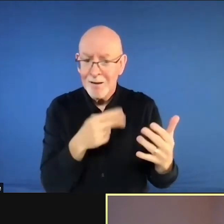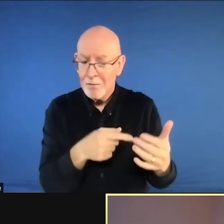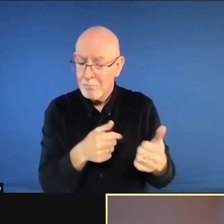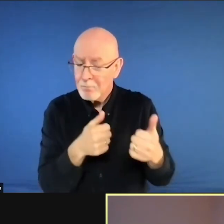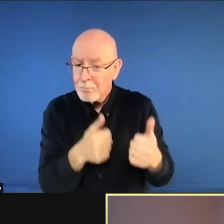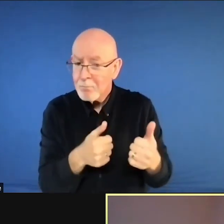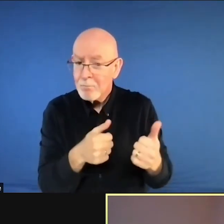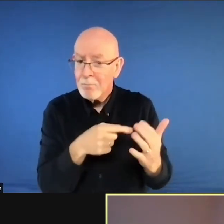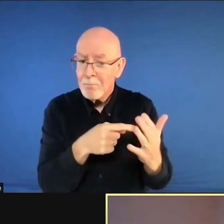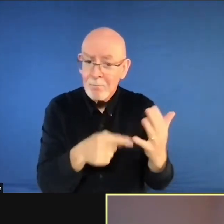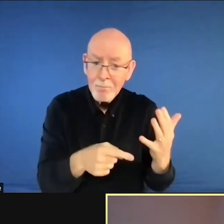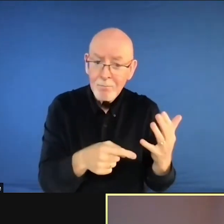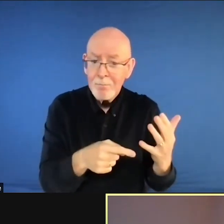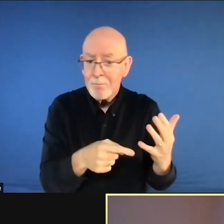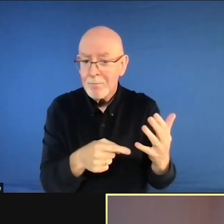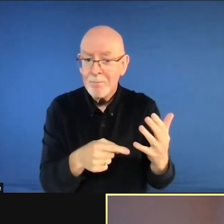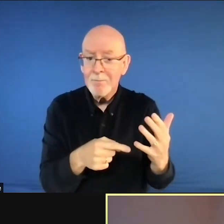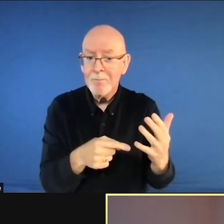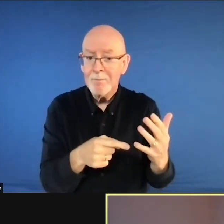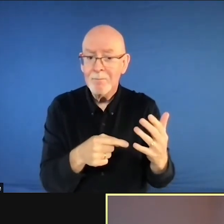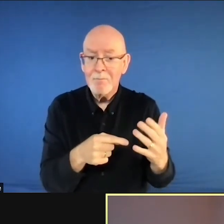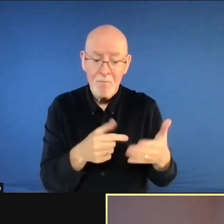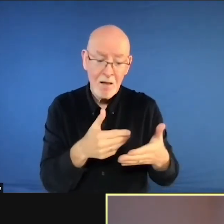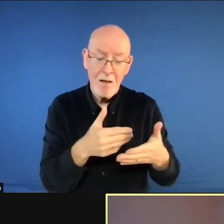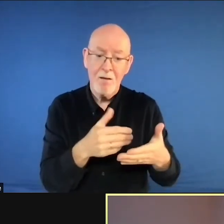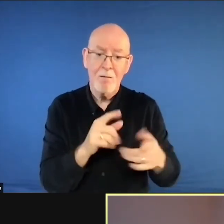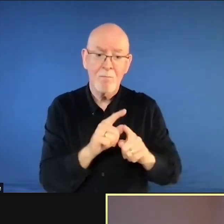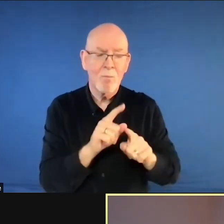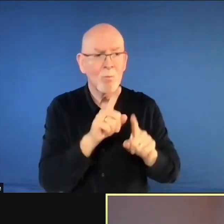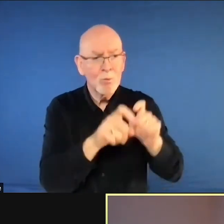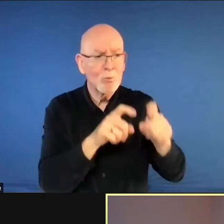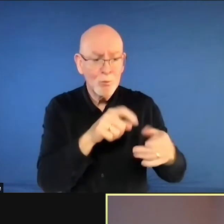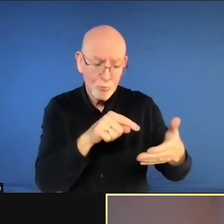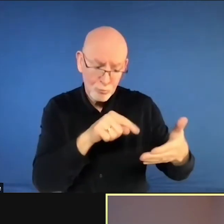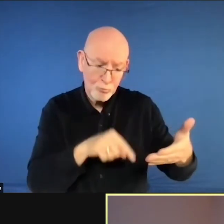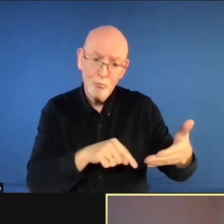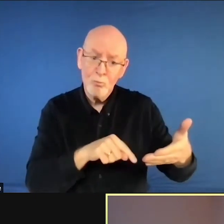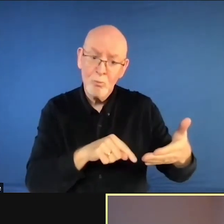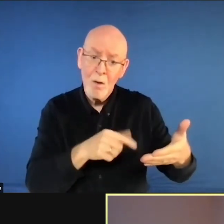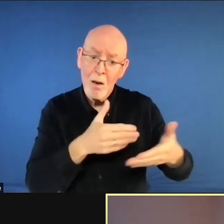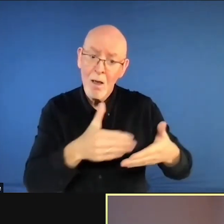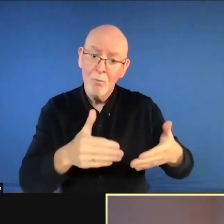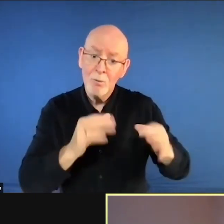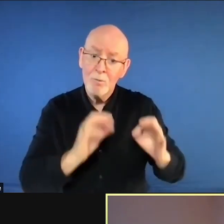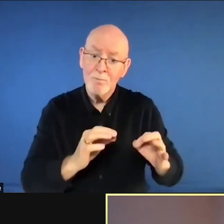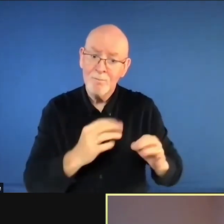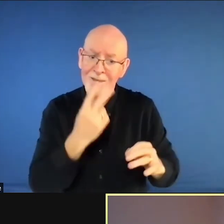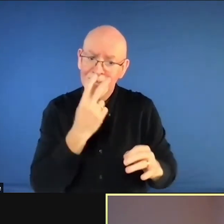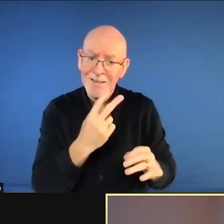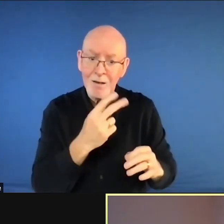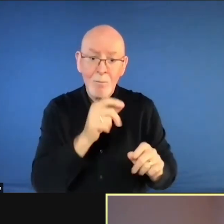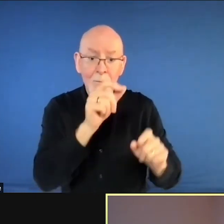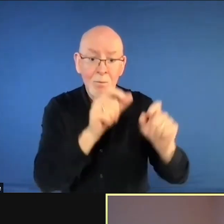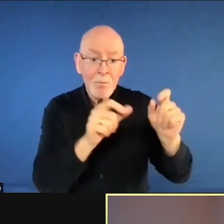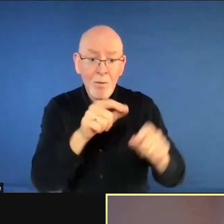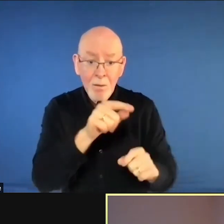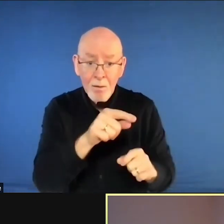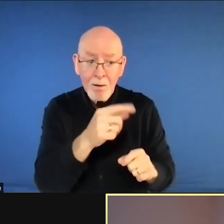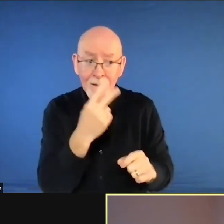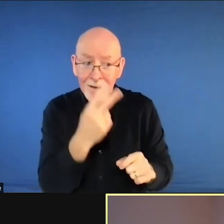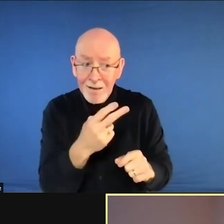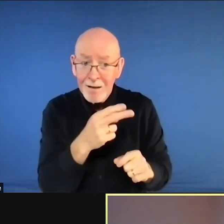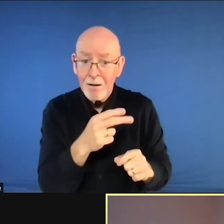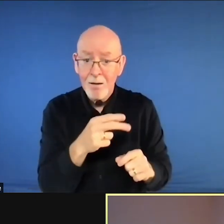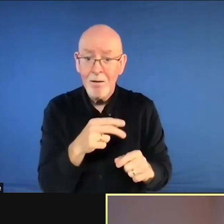look at ensuring that the people carrying out this type of research not only have access to the population,